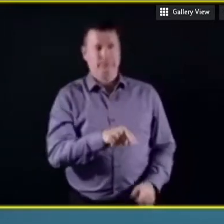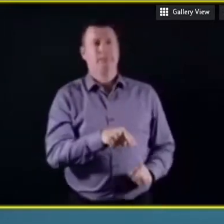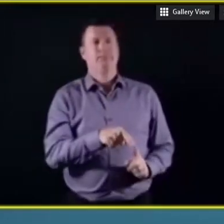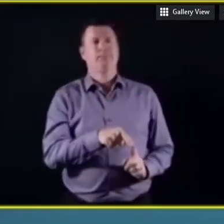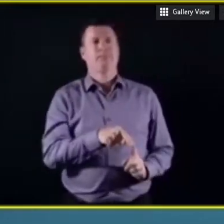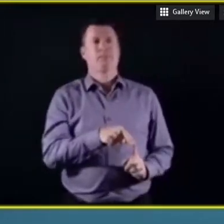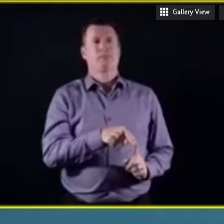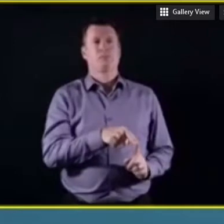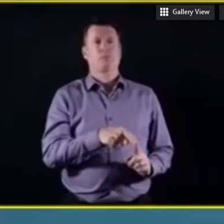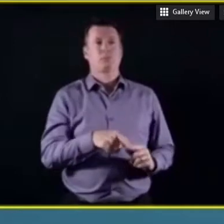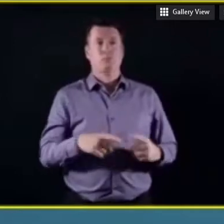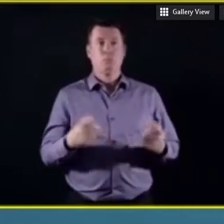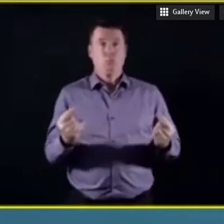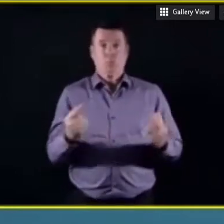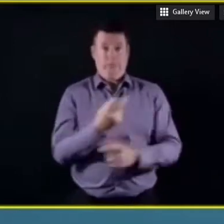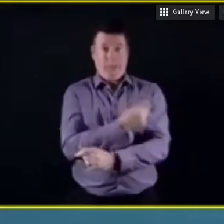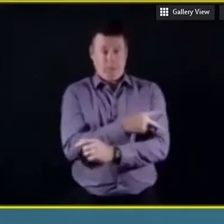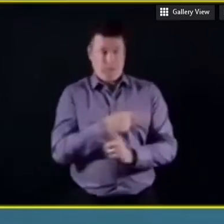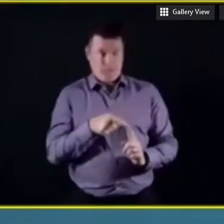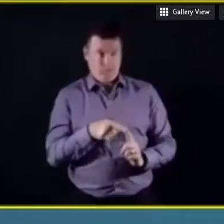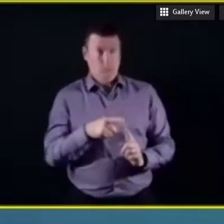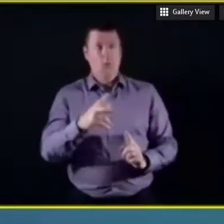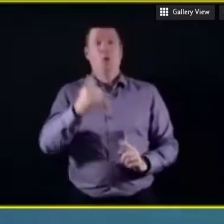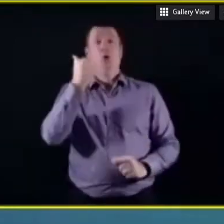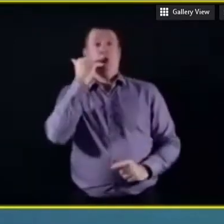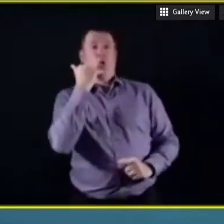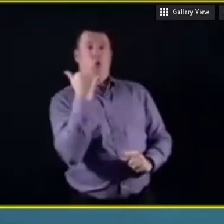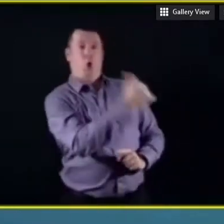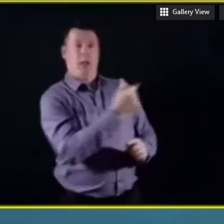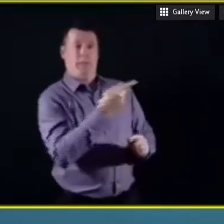hour from the great secretaries at the clinic.